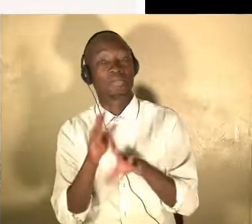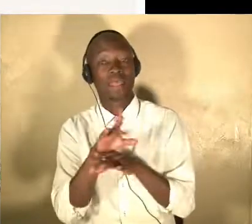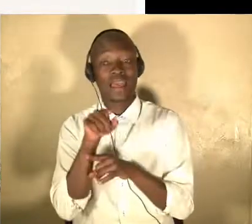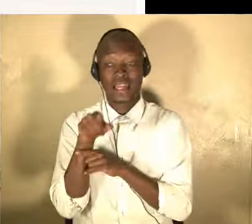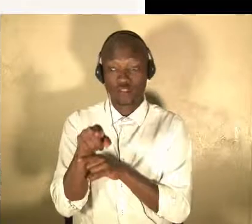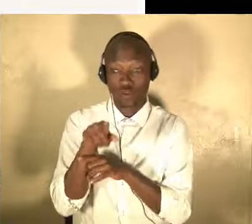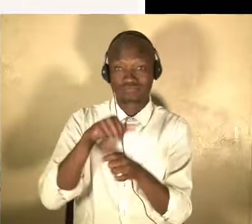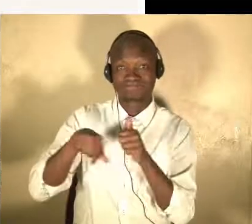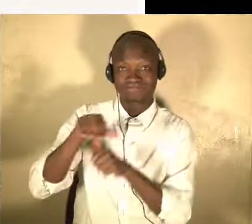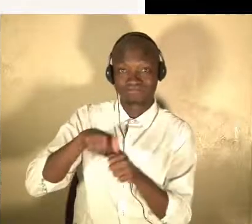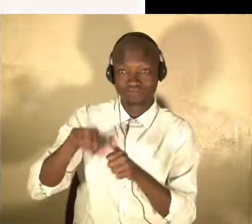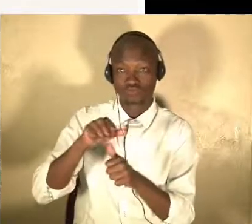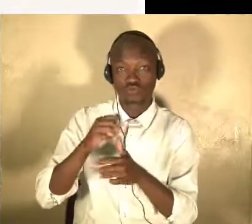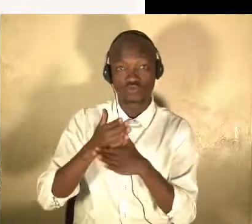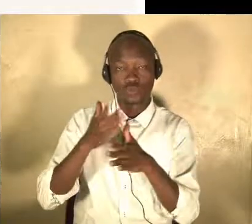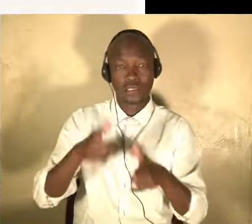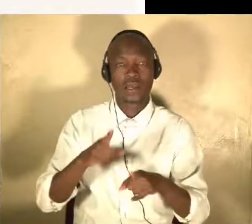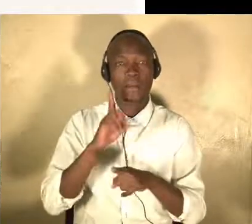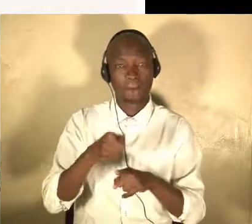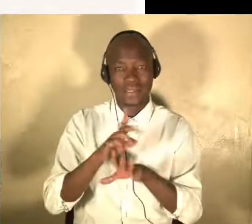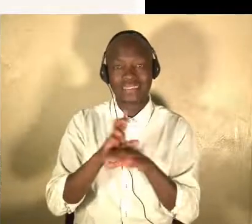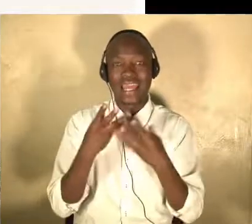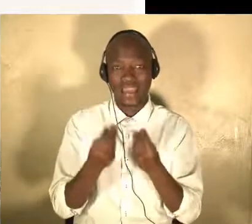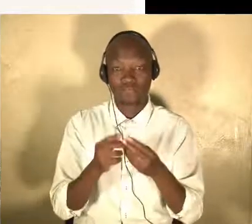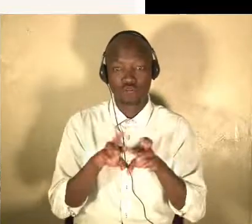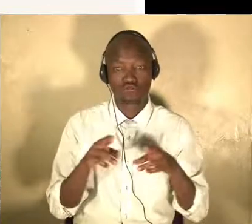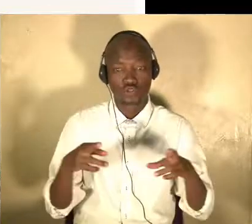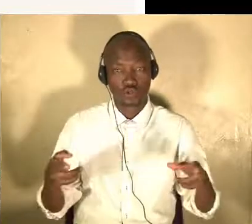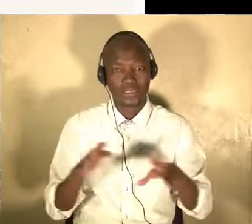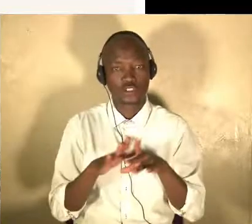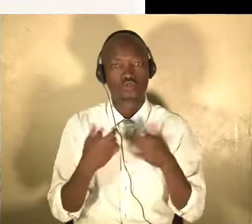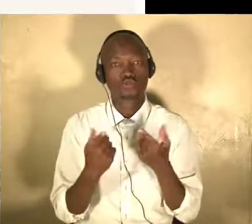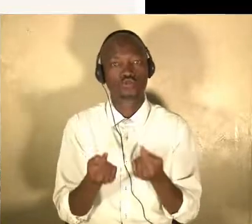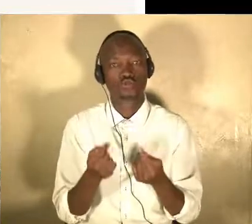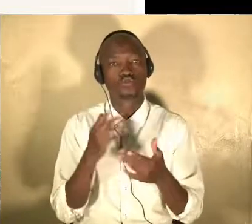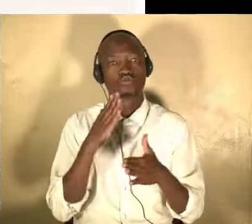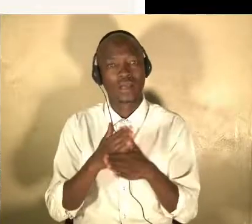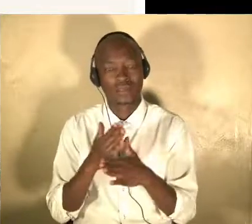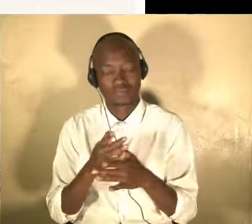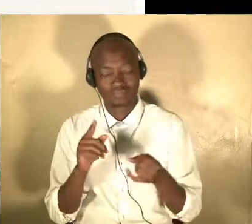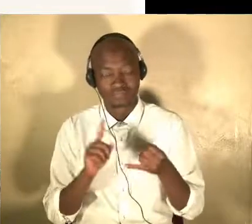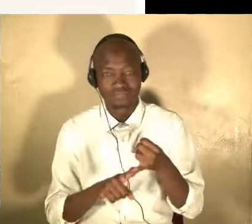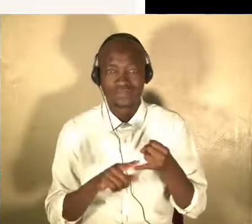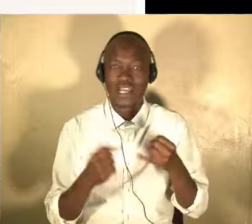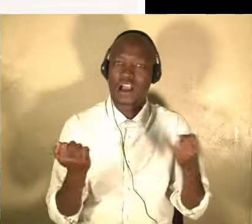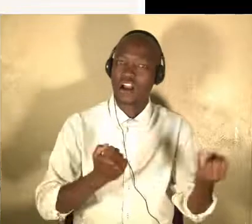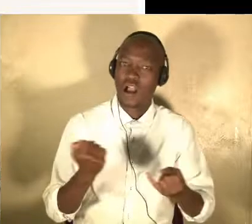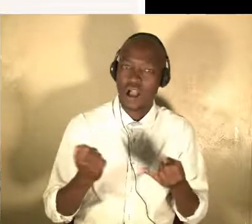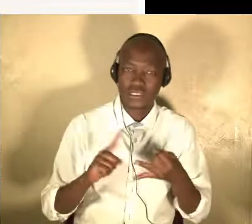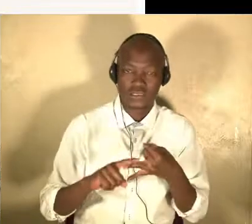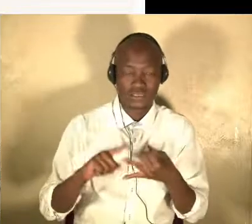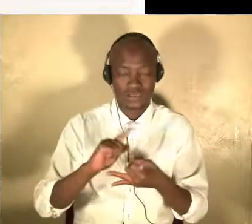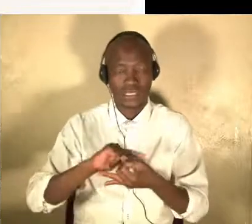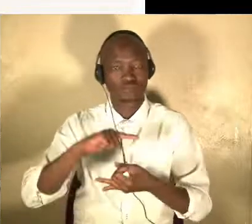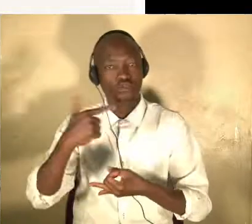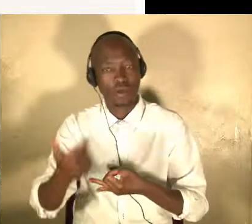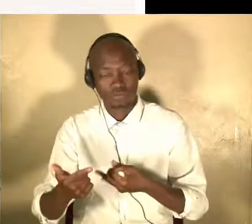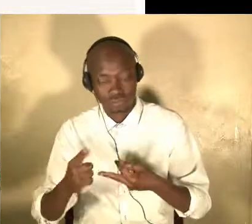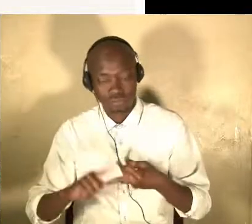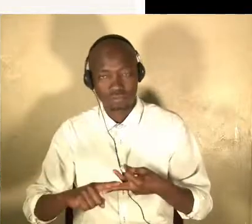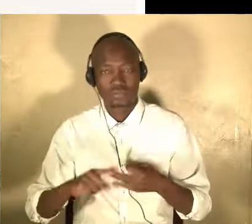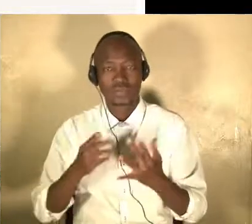required resources for them to do their work, such as cars, laptops, access to